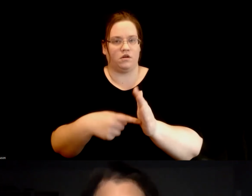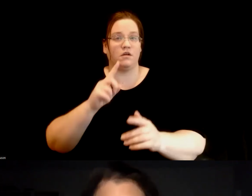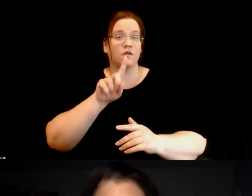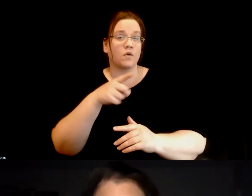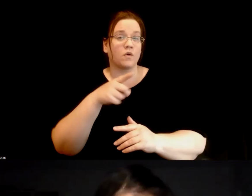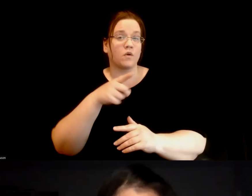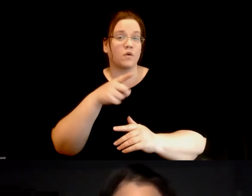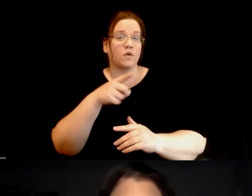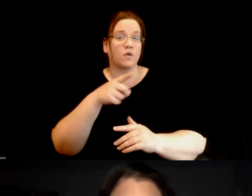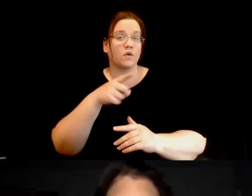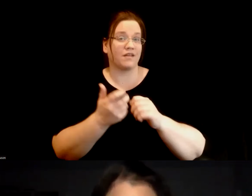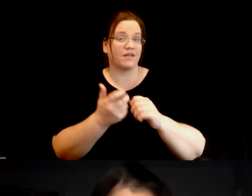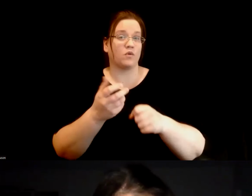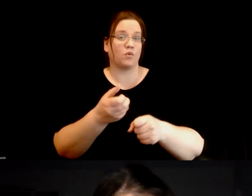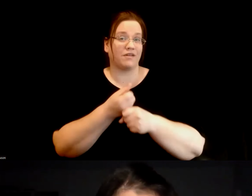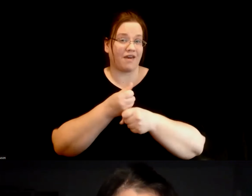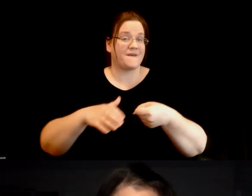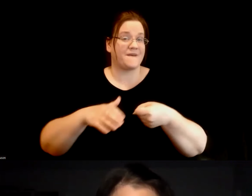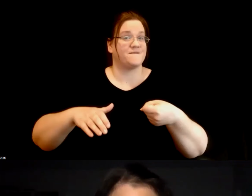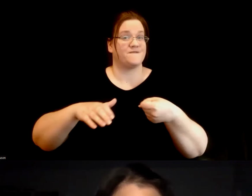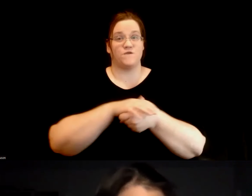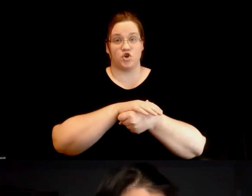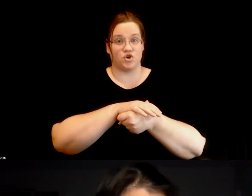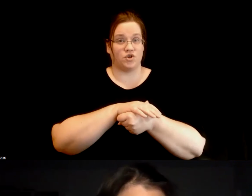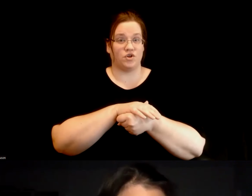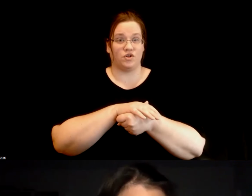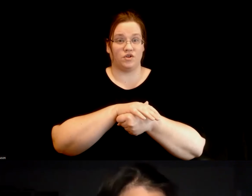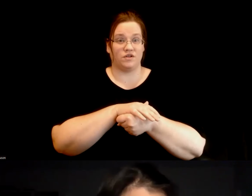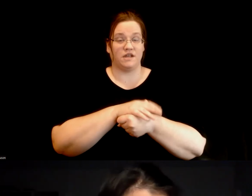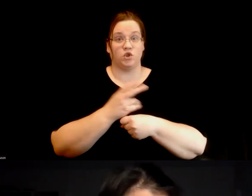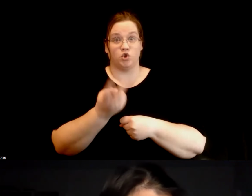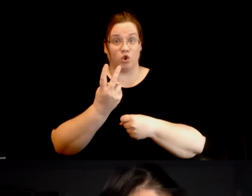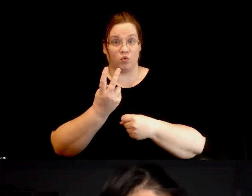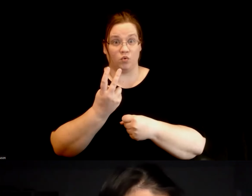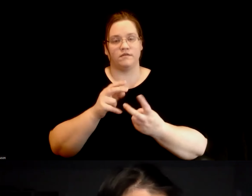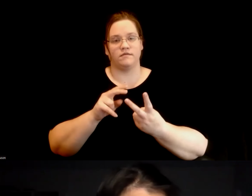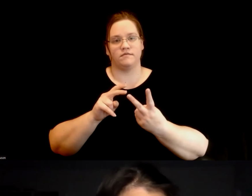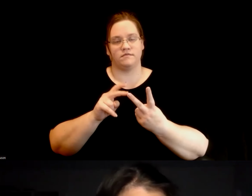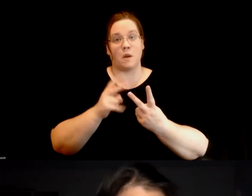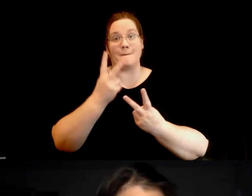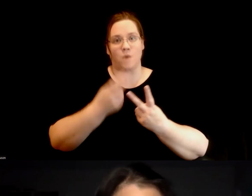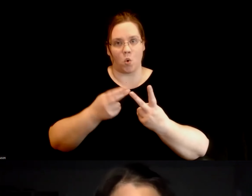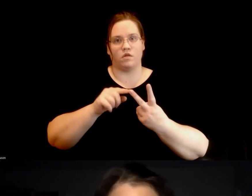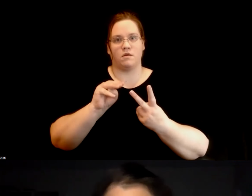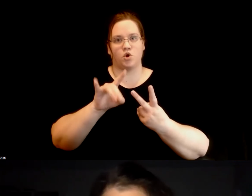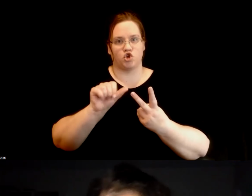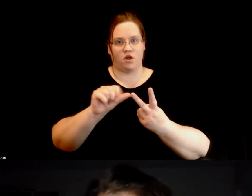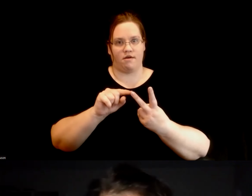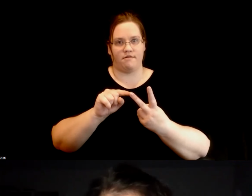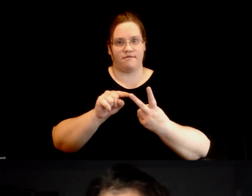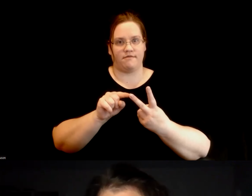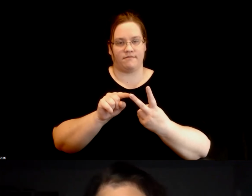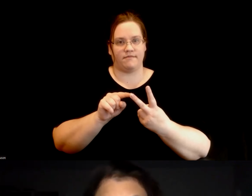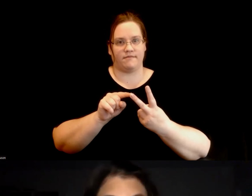can get the full regimen in only 2 doses is to have both of them be Moderna. So if that's something